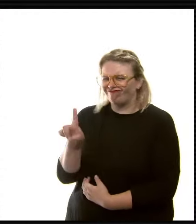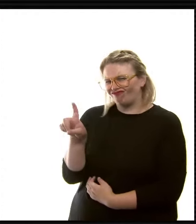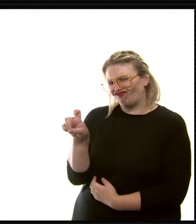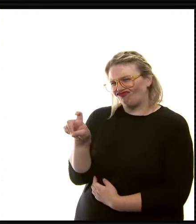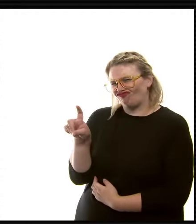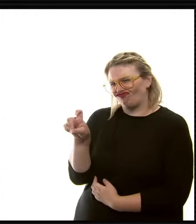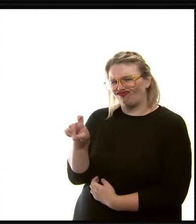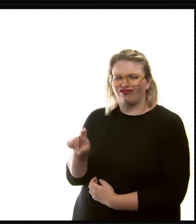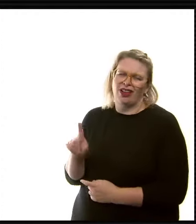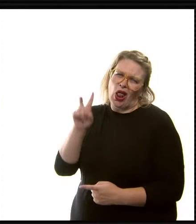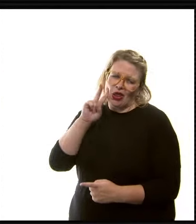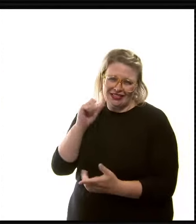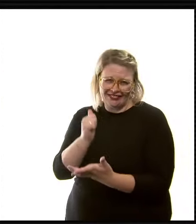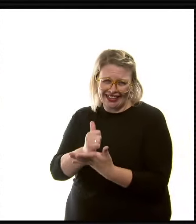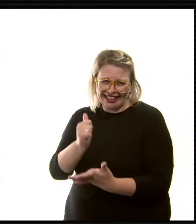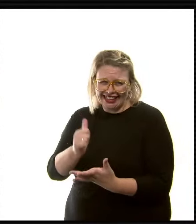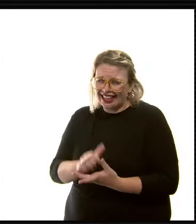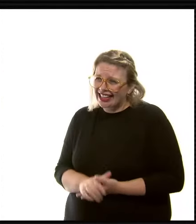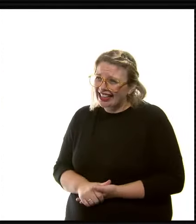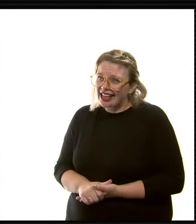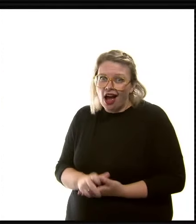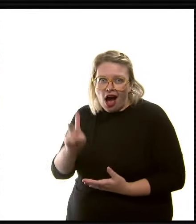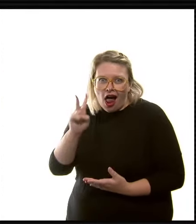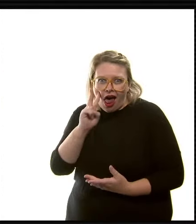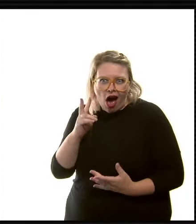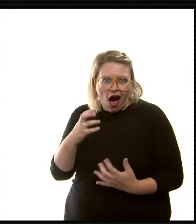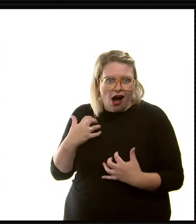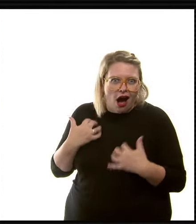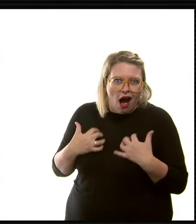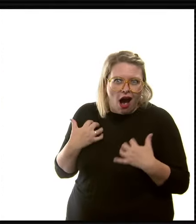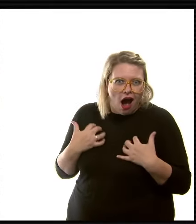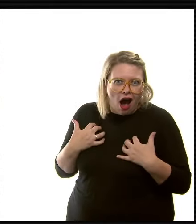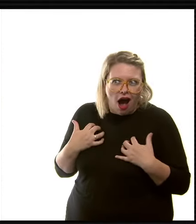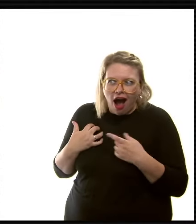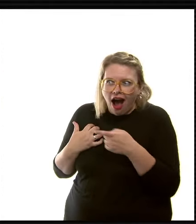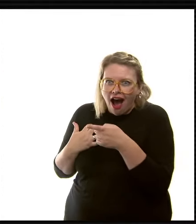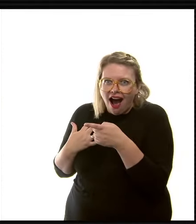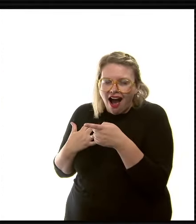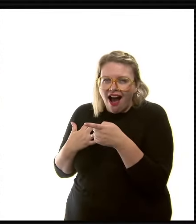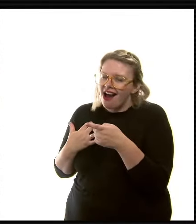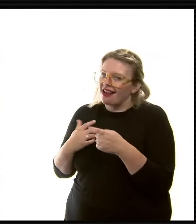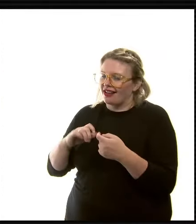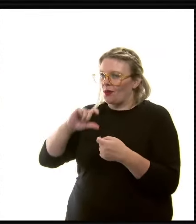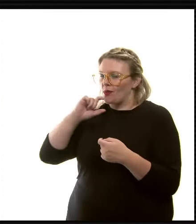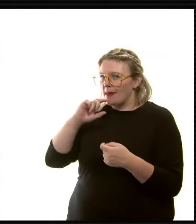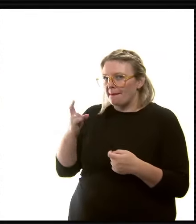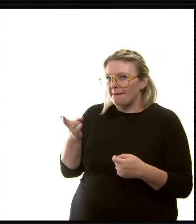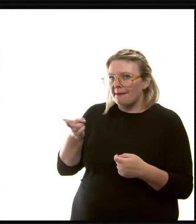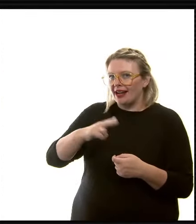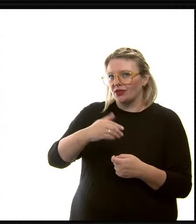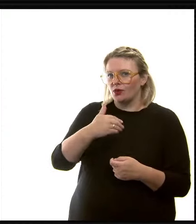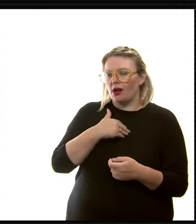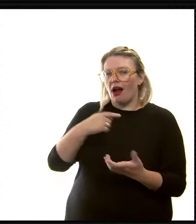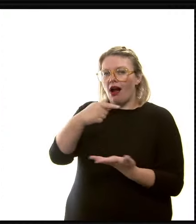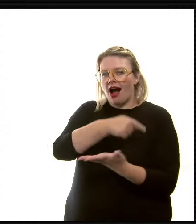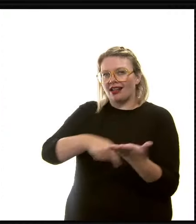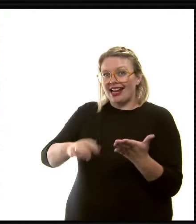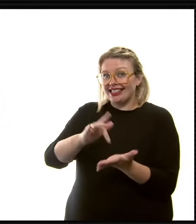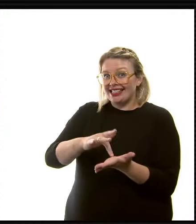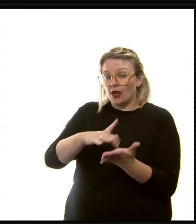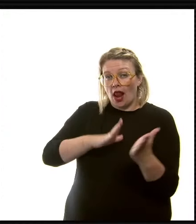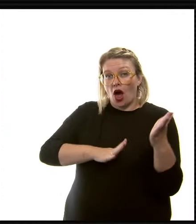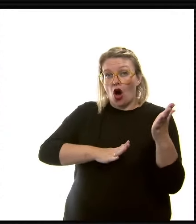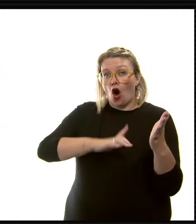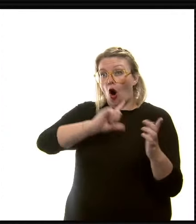Oh, it looks great. It looks dramatic. And the 5 girls, they're going to come back to Heartlake City after their individual adventures,